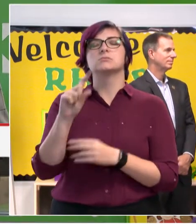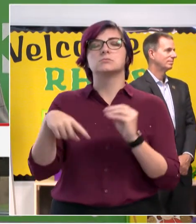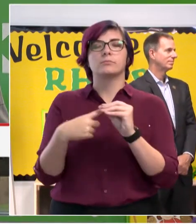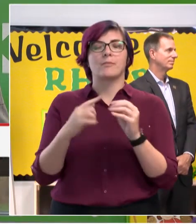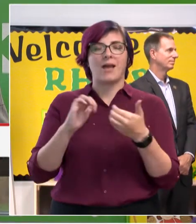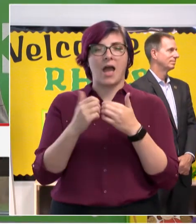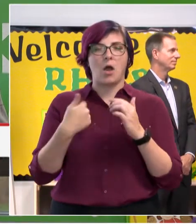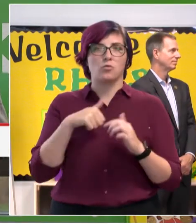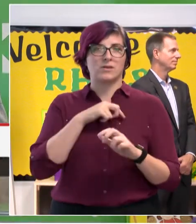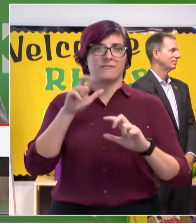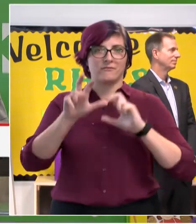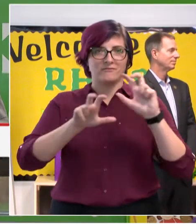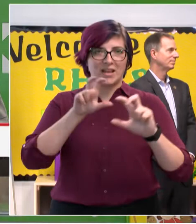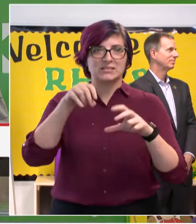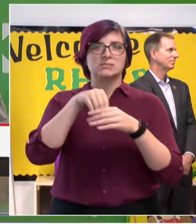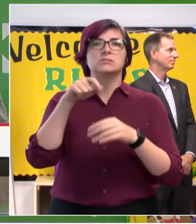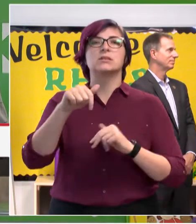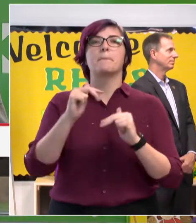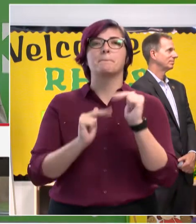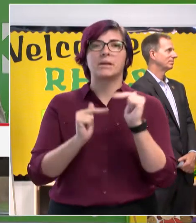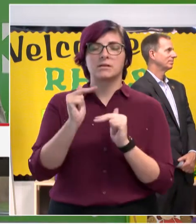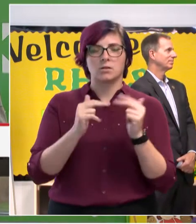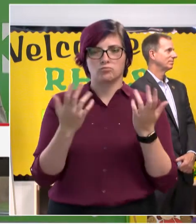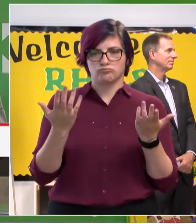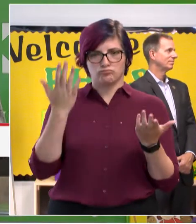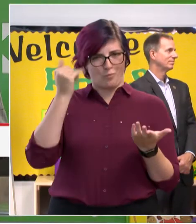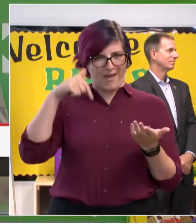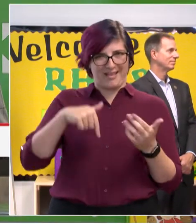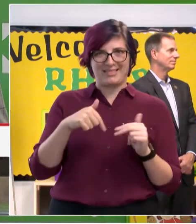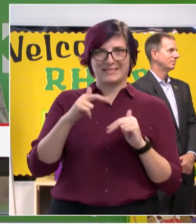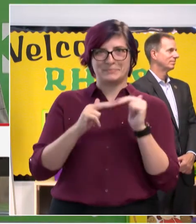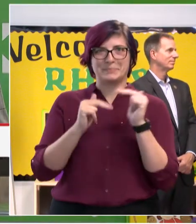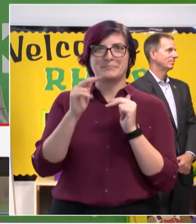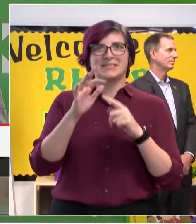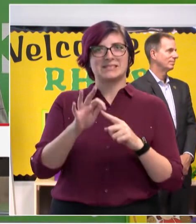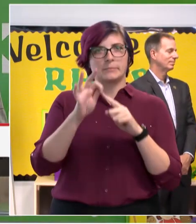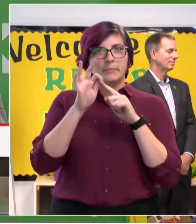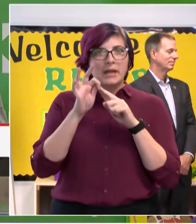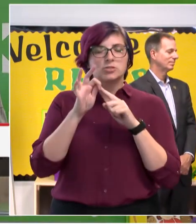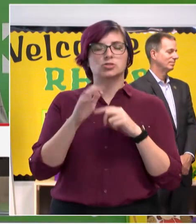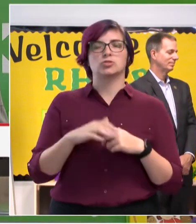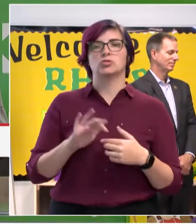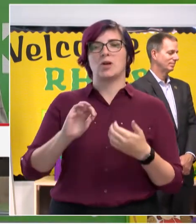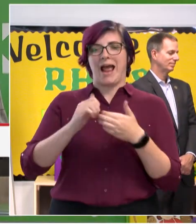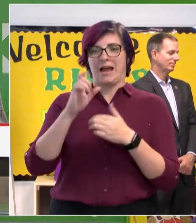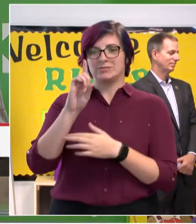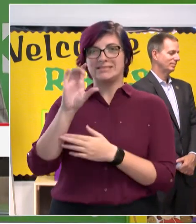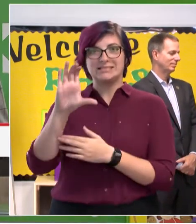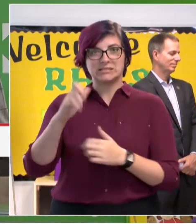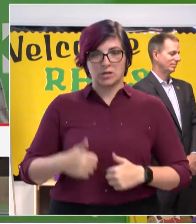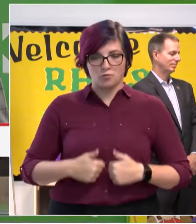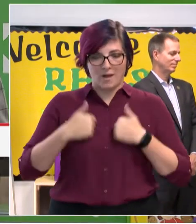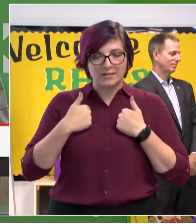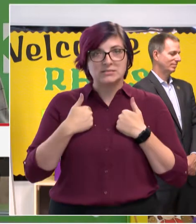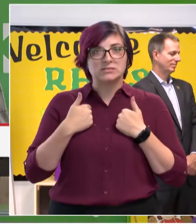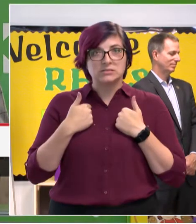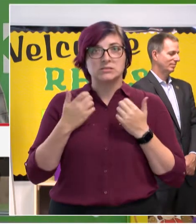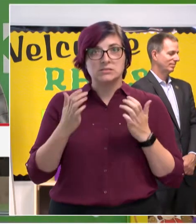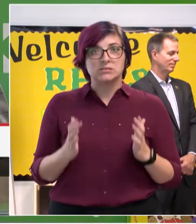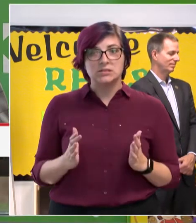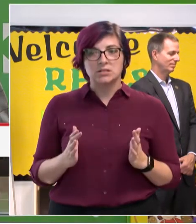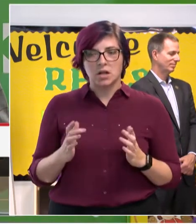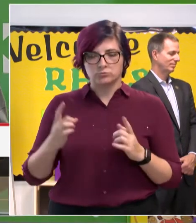have invested in this building, what's special about this building, how DC residents went to work in this building to